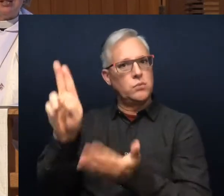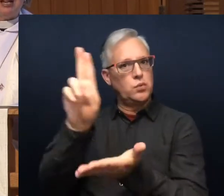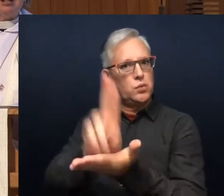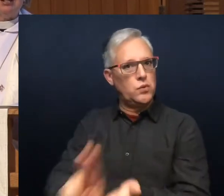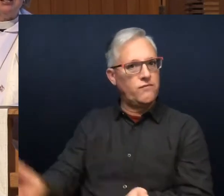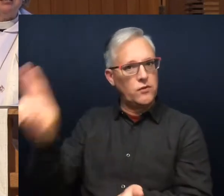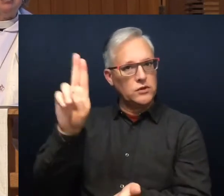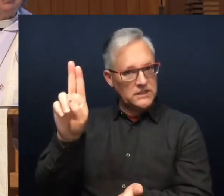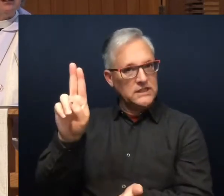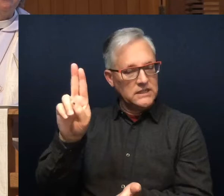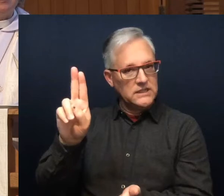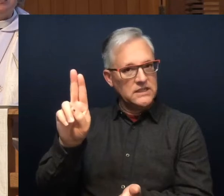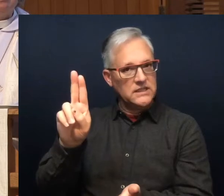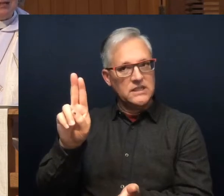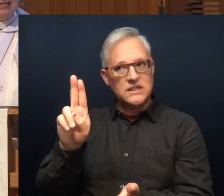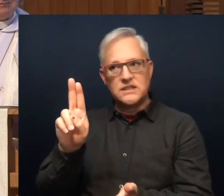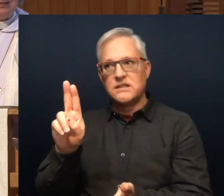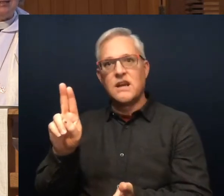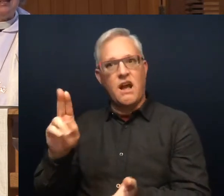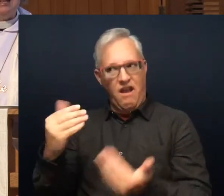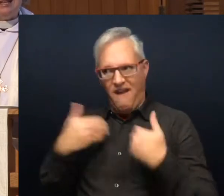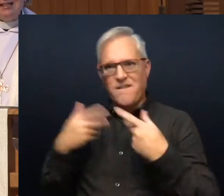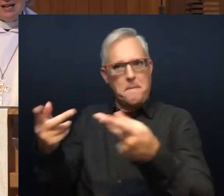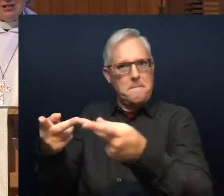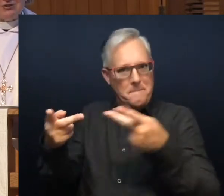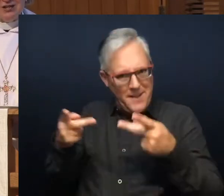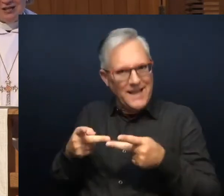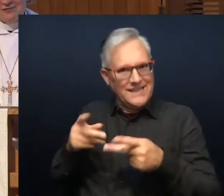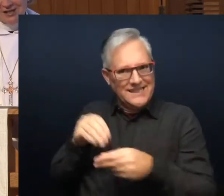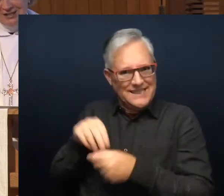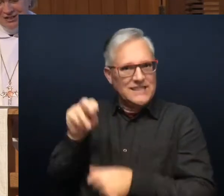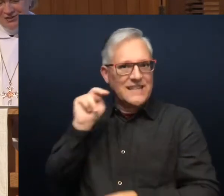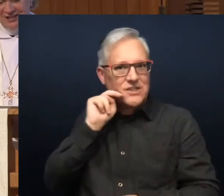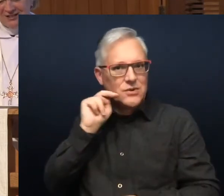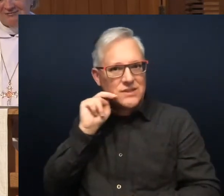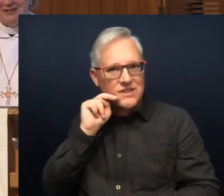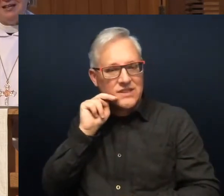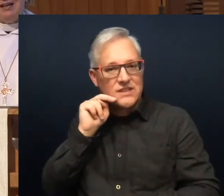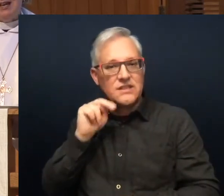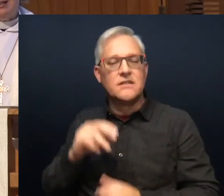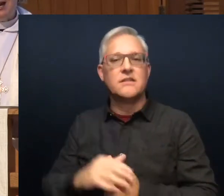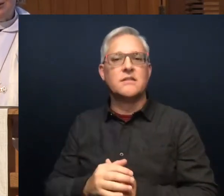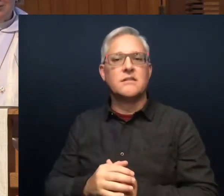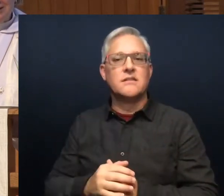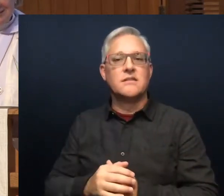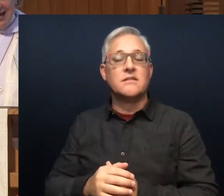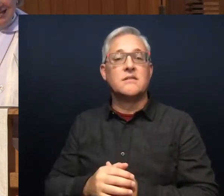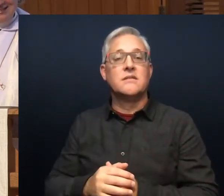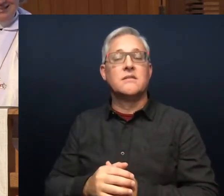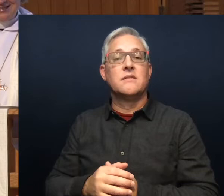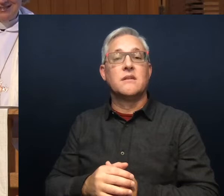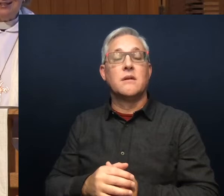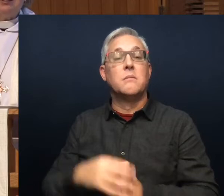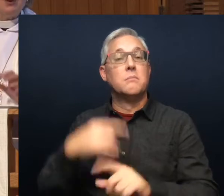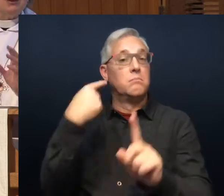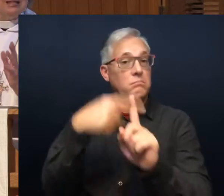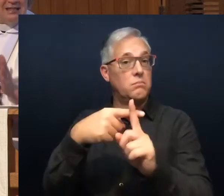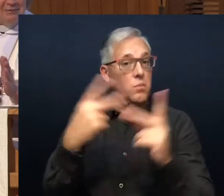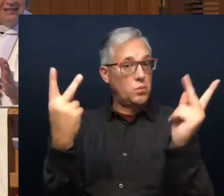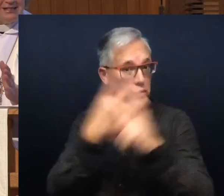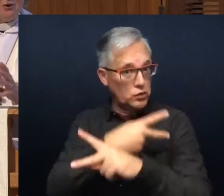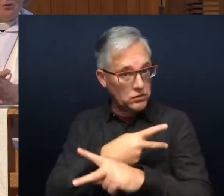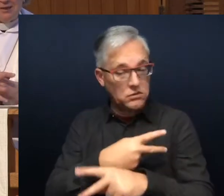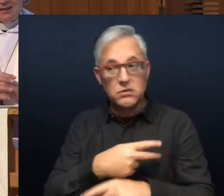university education can find a placement in the country of Nigeria. And not only that,